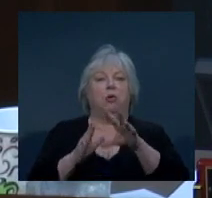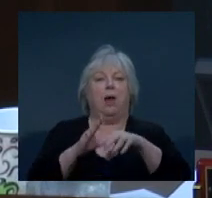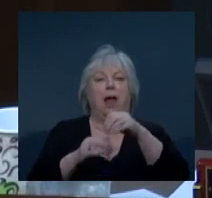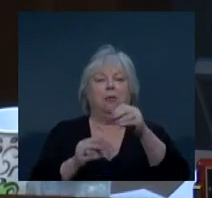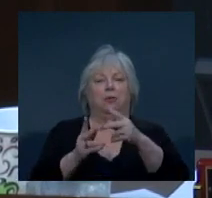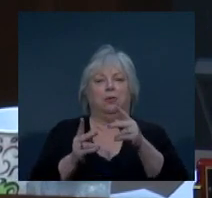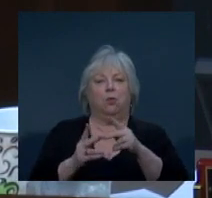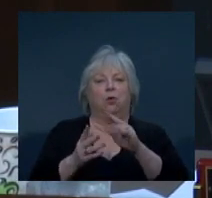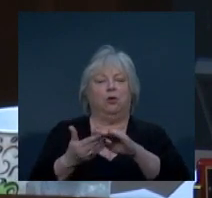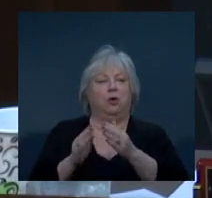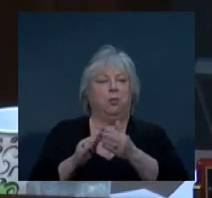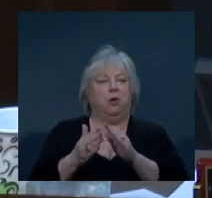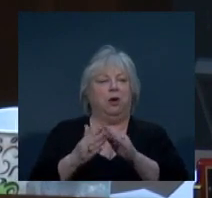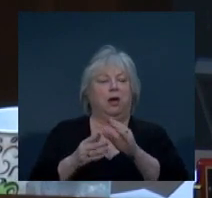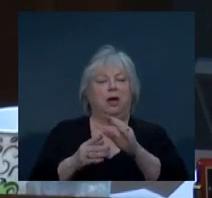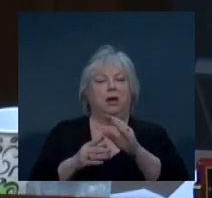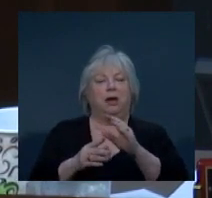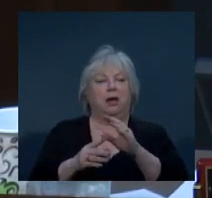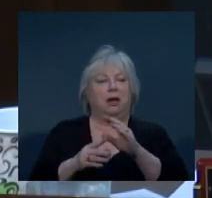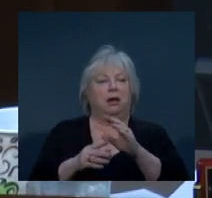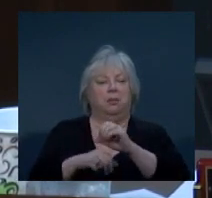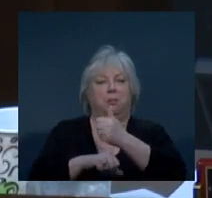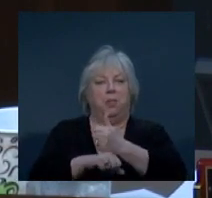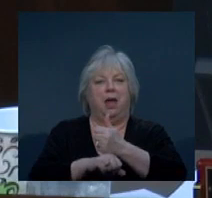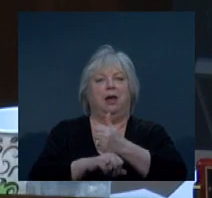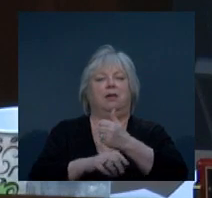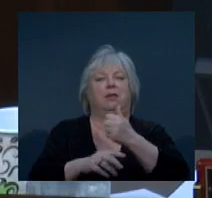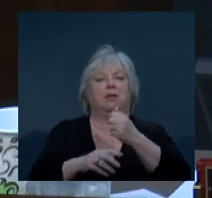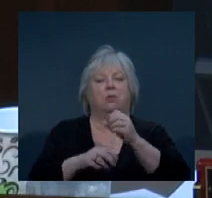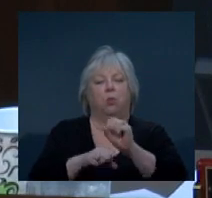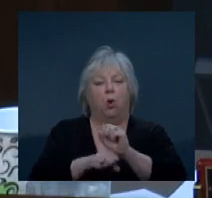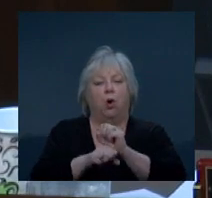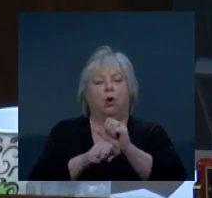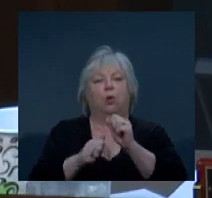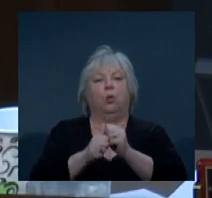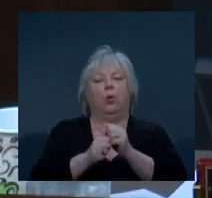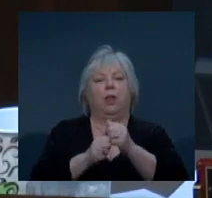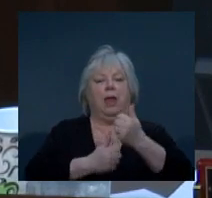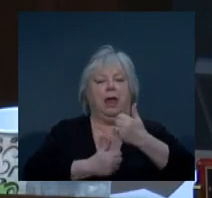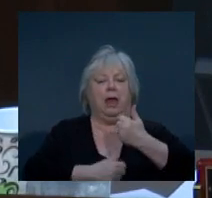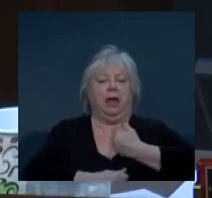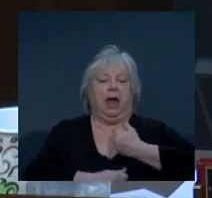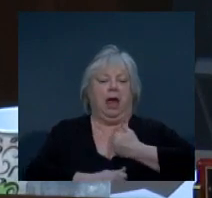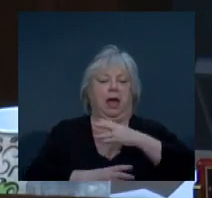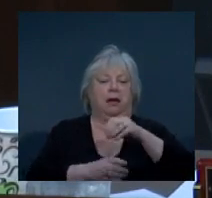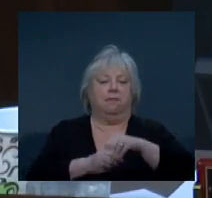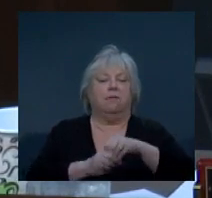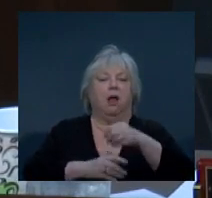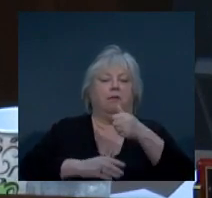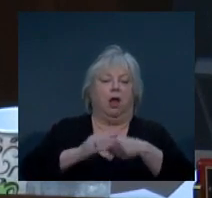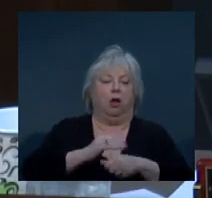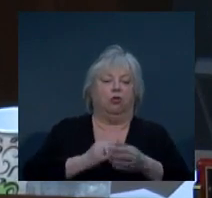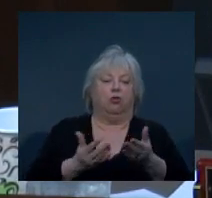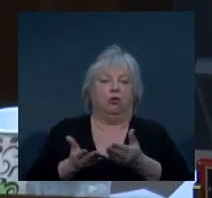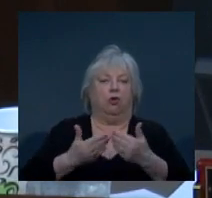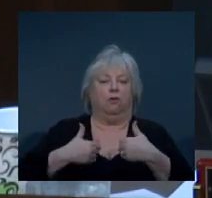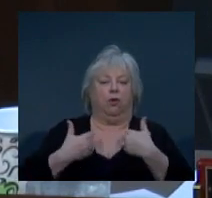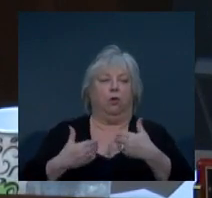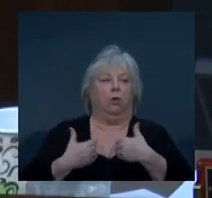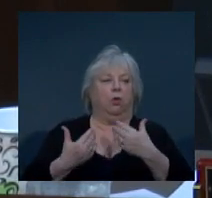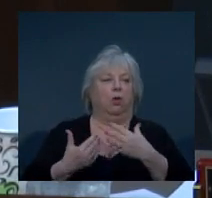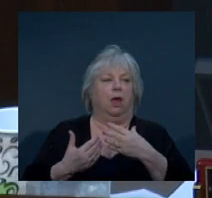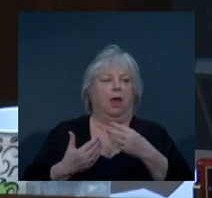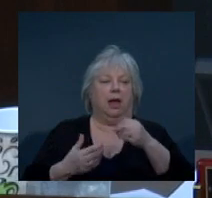community-based work with respect to gang-involved, underserved young people, with respect to youth development and